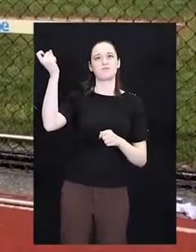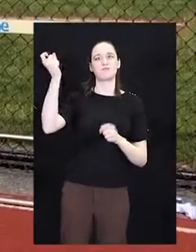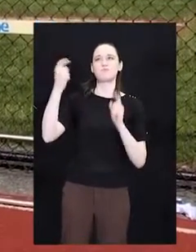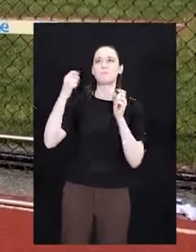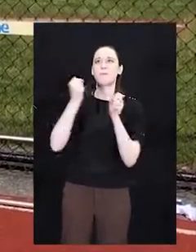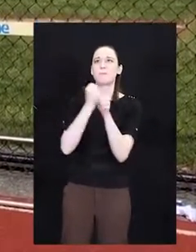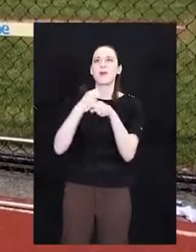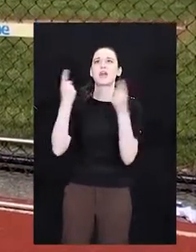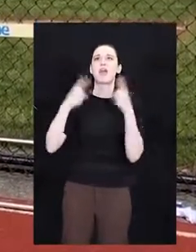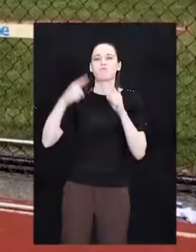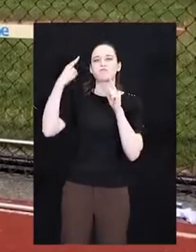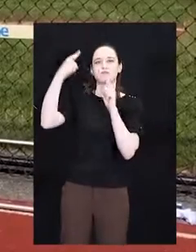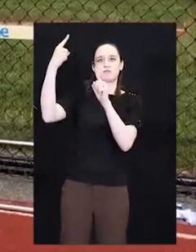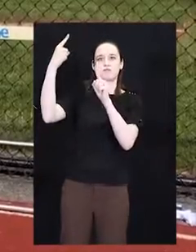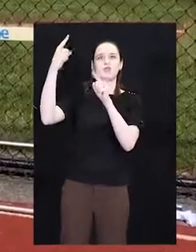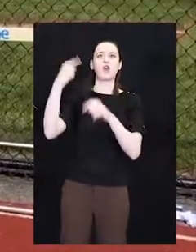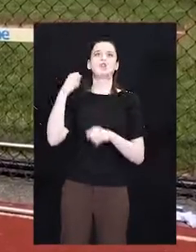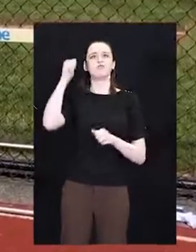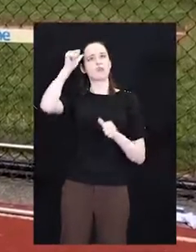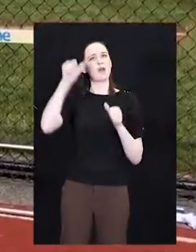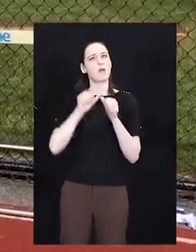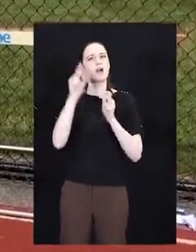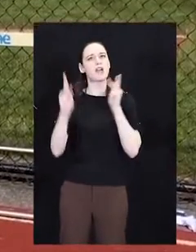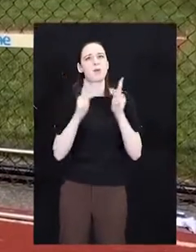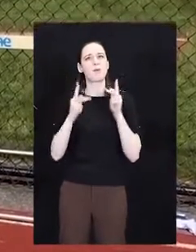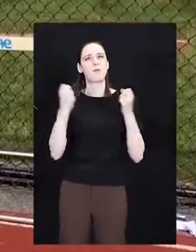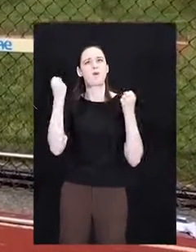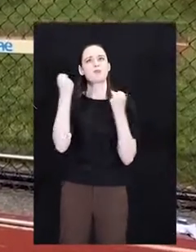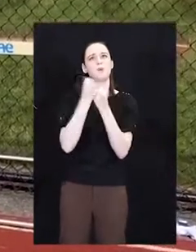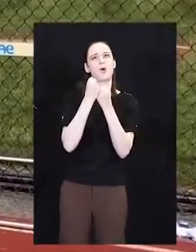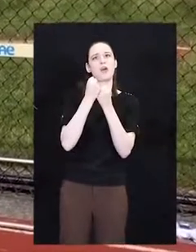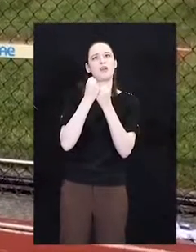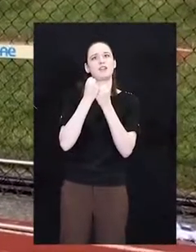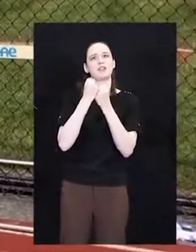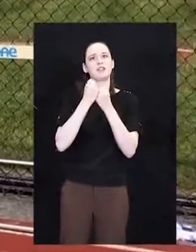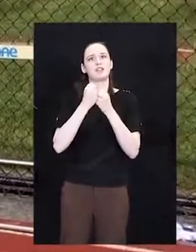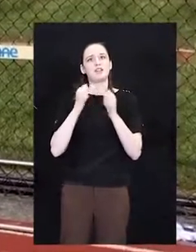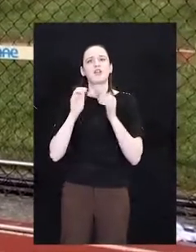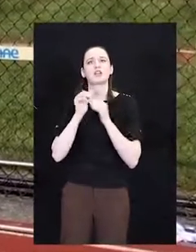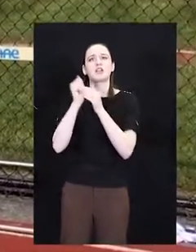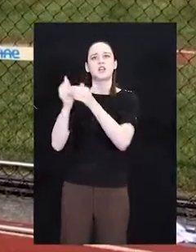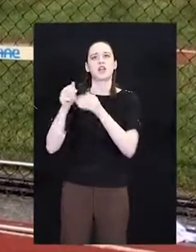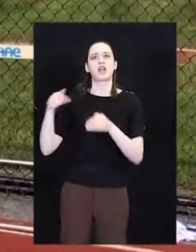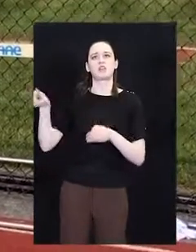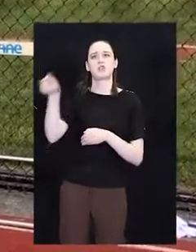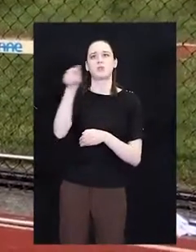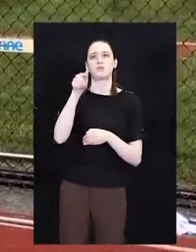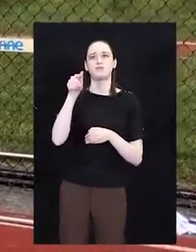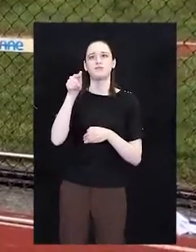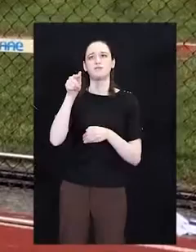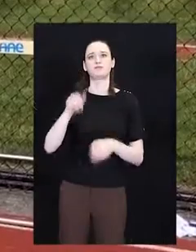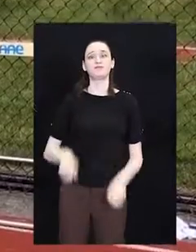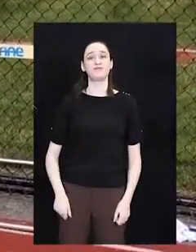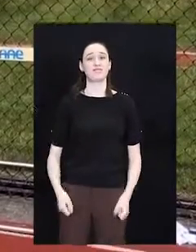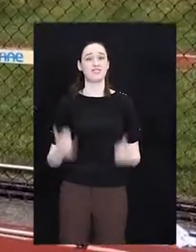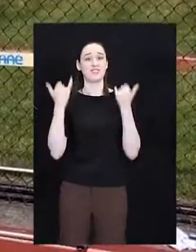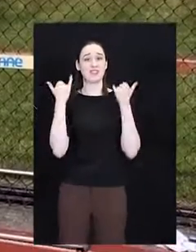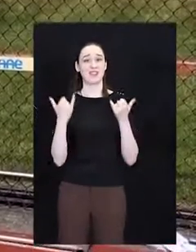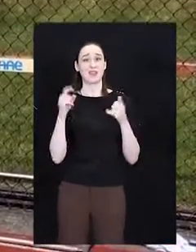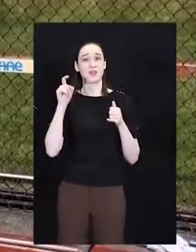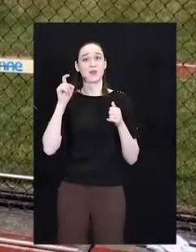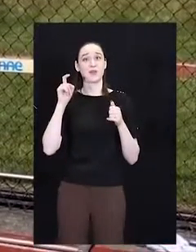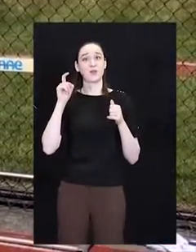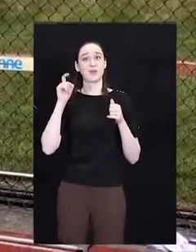make them happen, and always remember who supported and guided you along the way. As we face our nation's new economic and